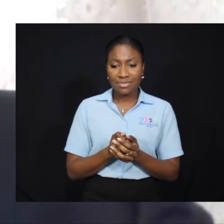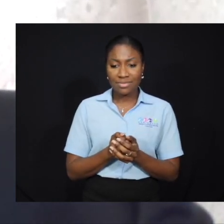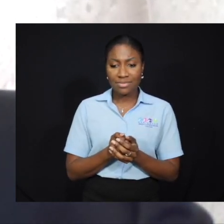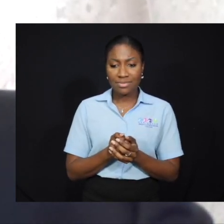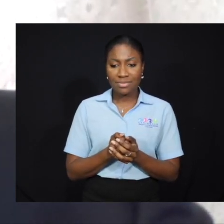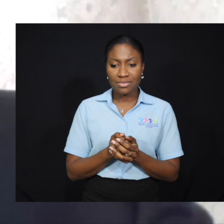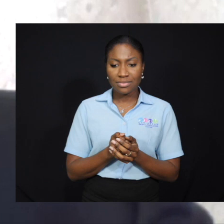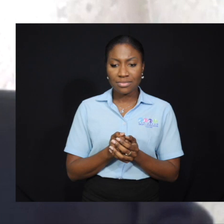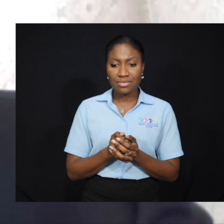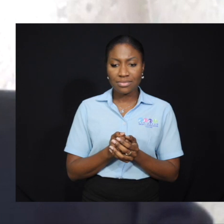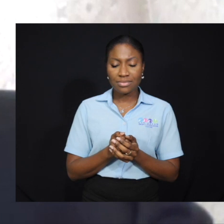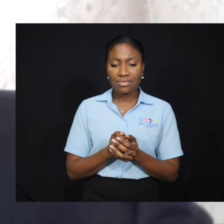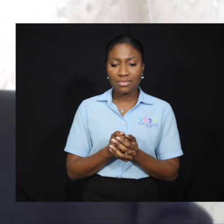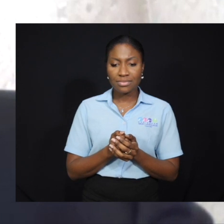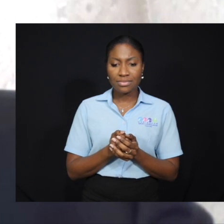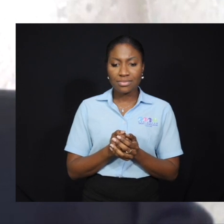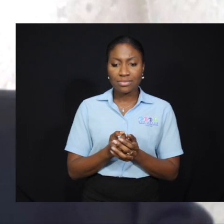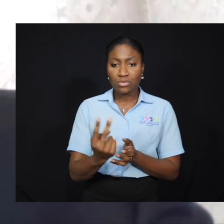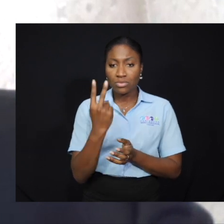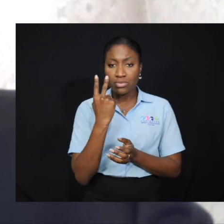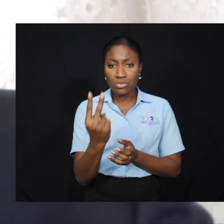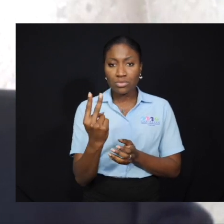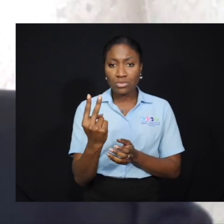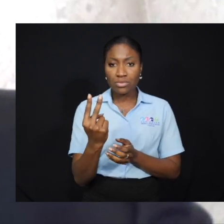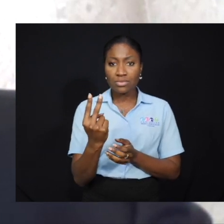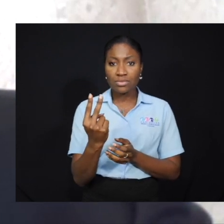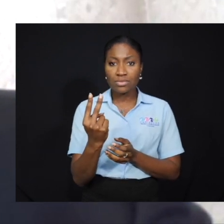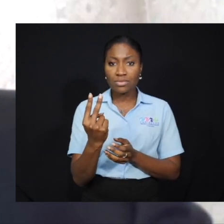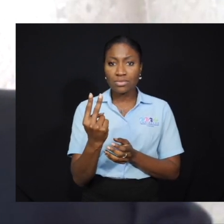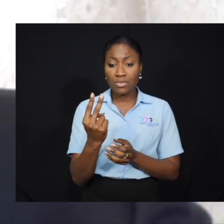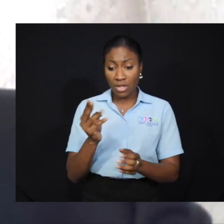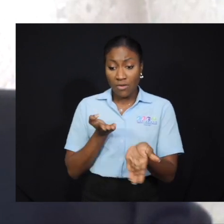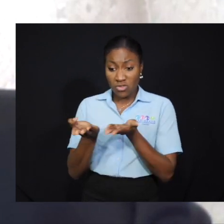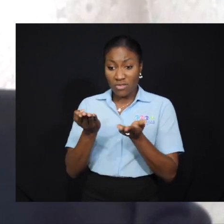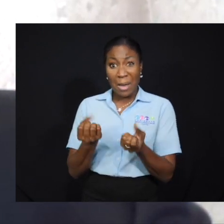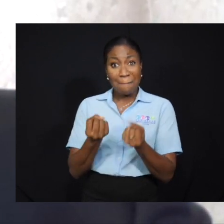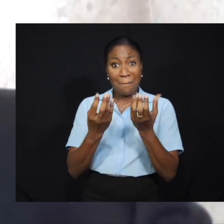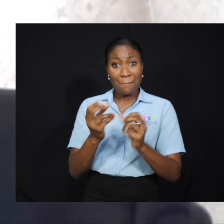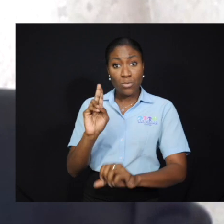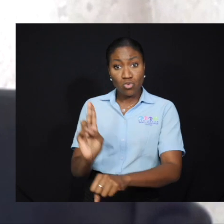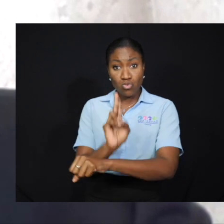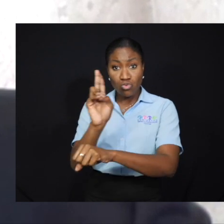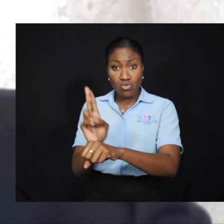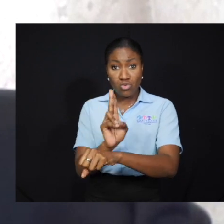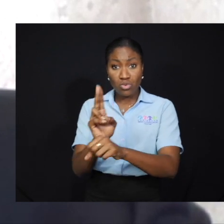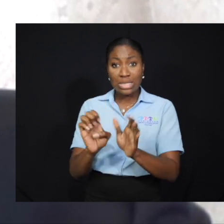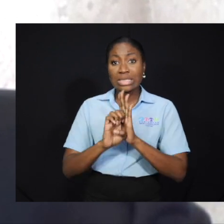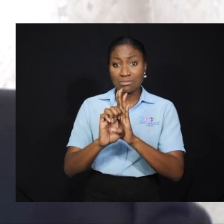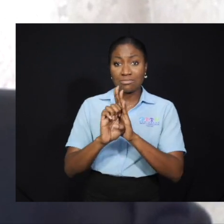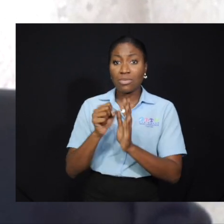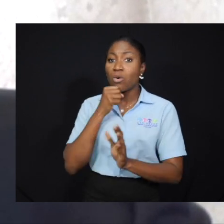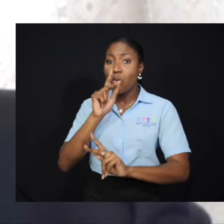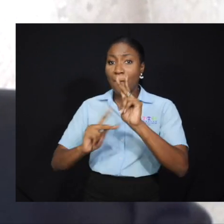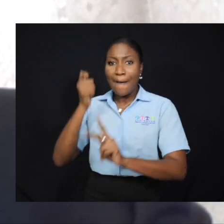two of those very heavily used services are the senior citizen pension service and the direct